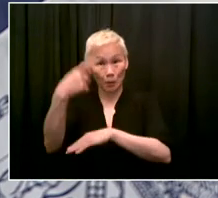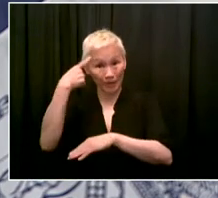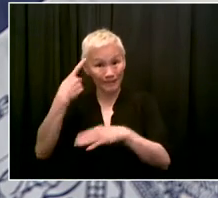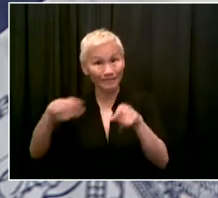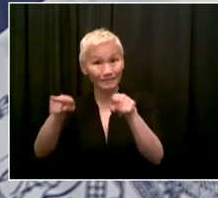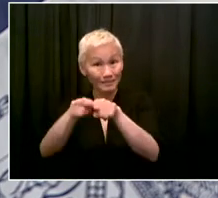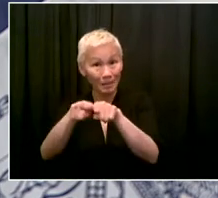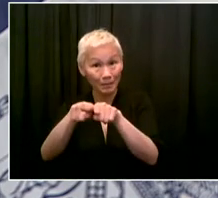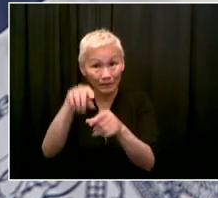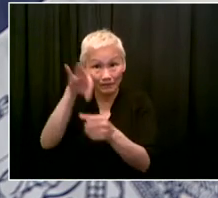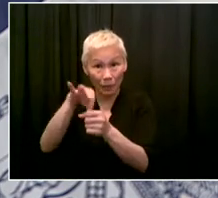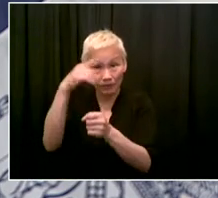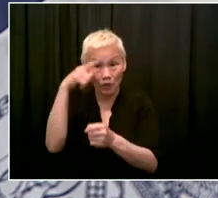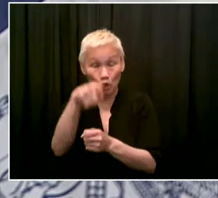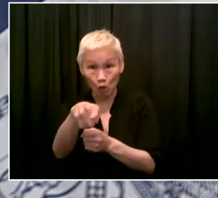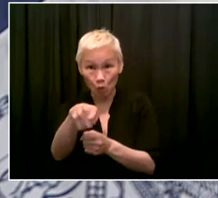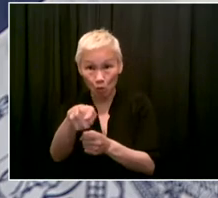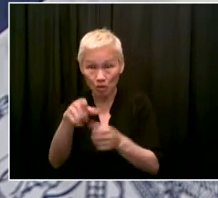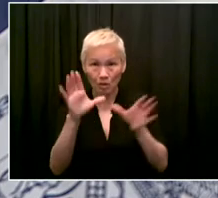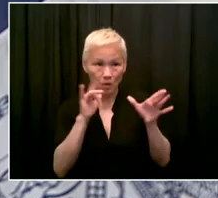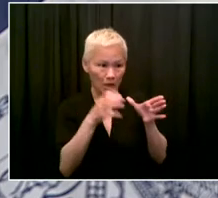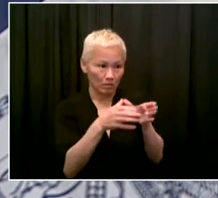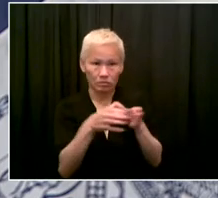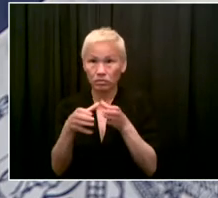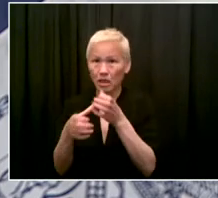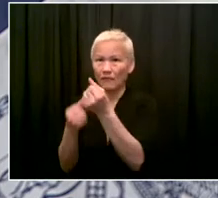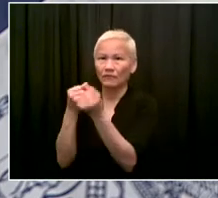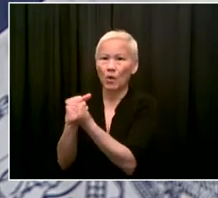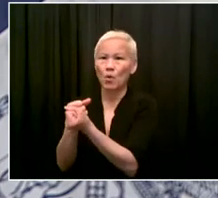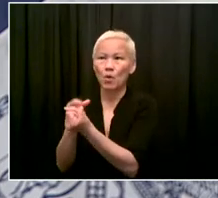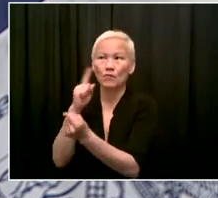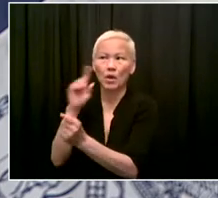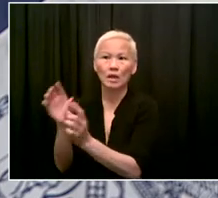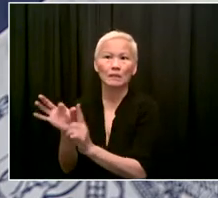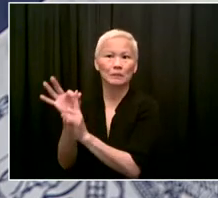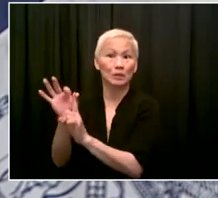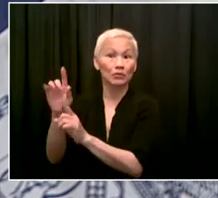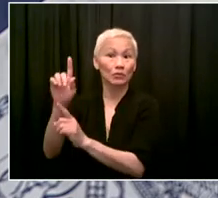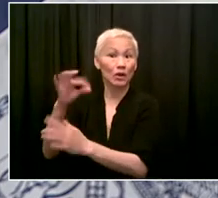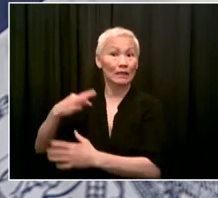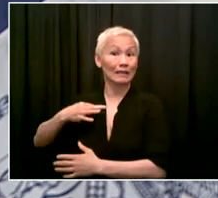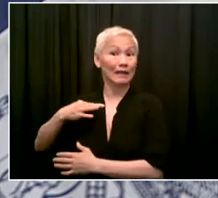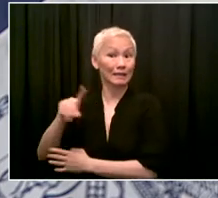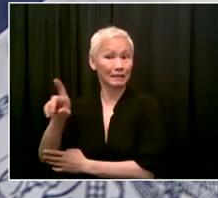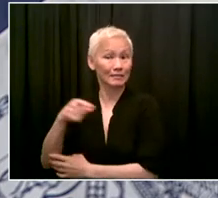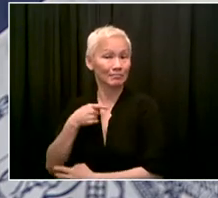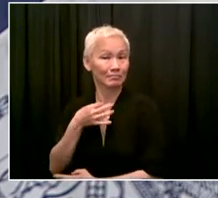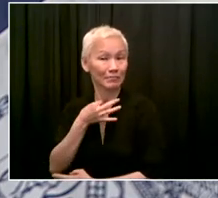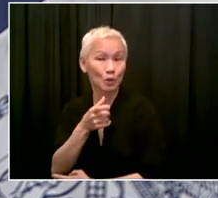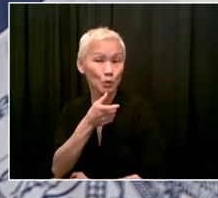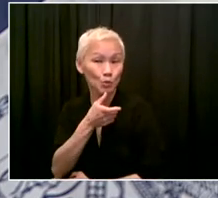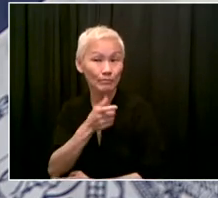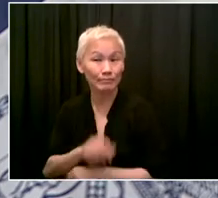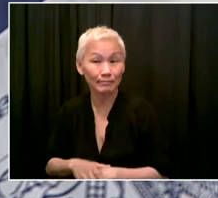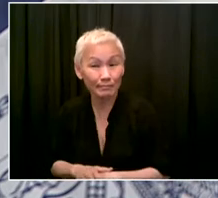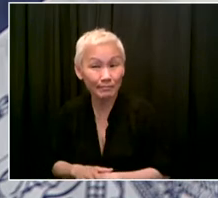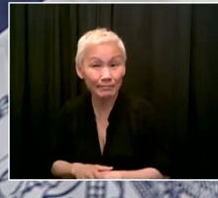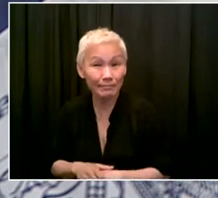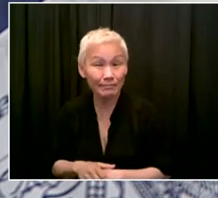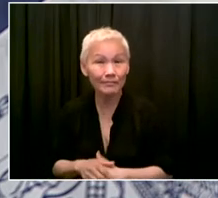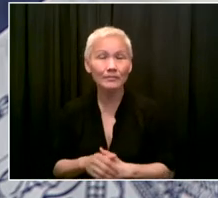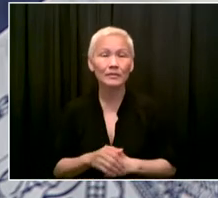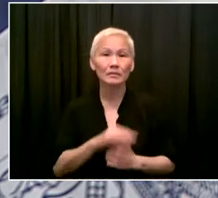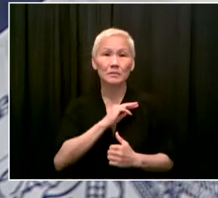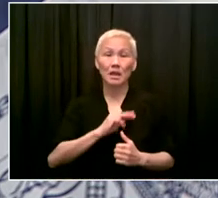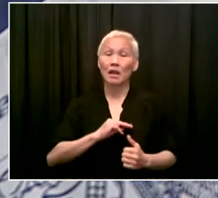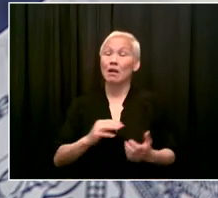Yeah. Look, I'd say, first of all, we don't know enough. I'm going to state the obvious. Until we see the whole play out of ranked choice, we don't know enough. What was striking to me